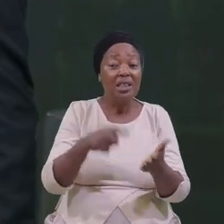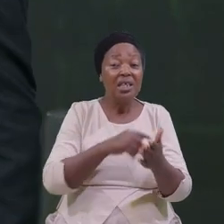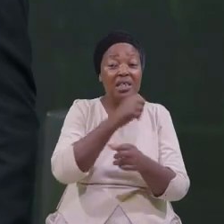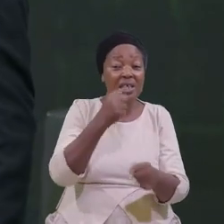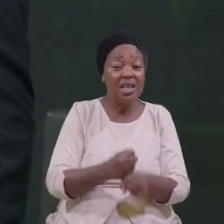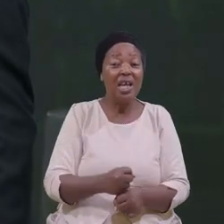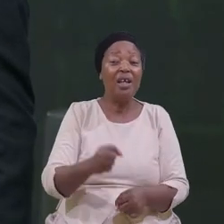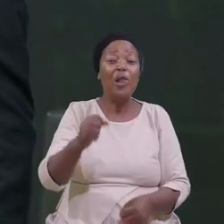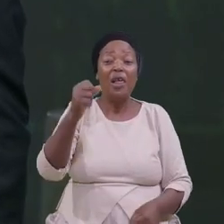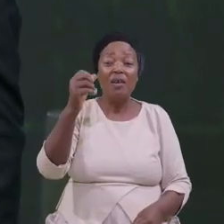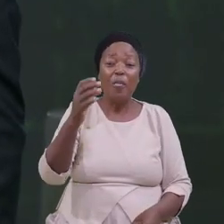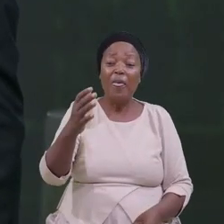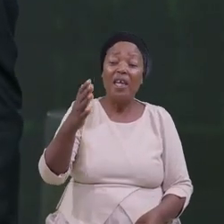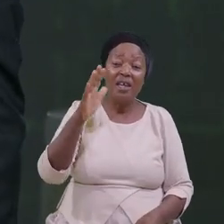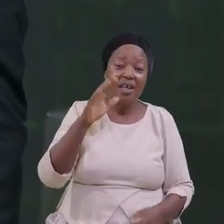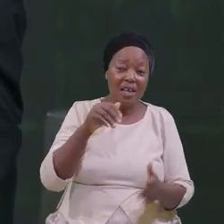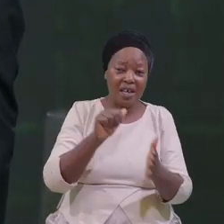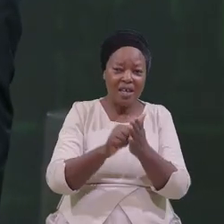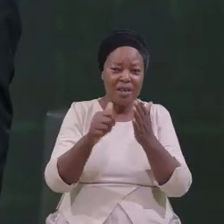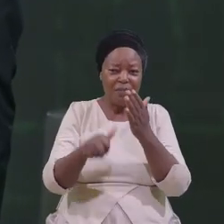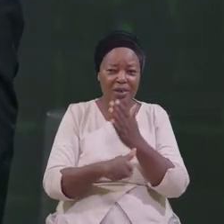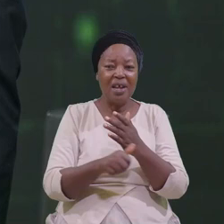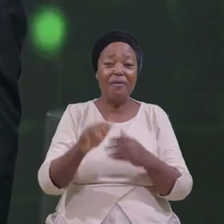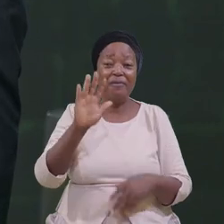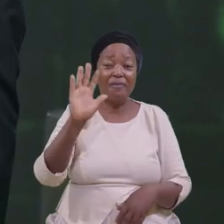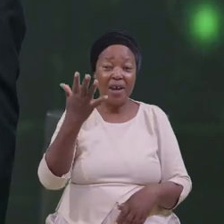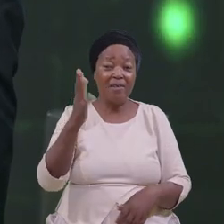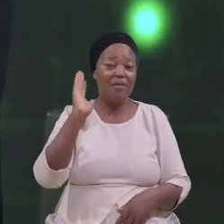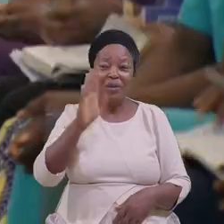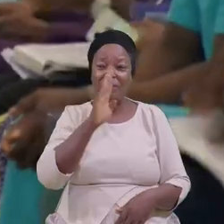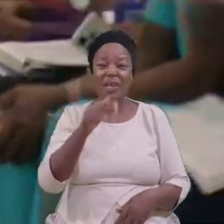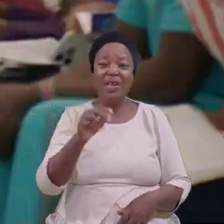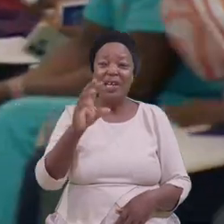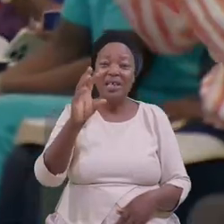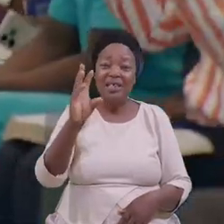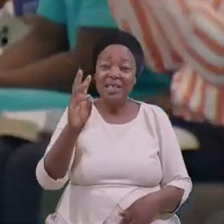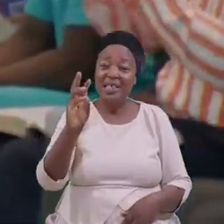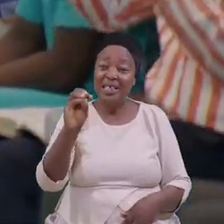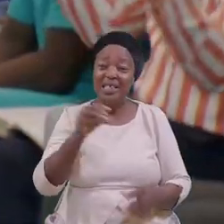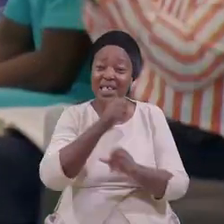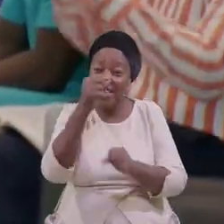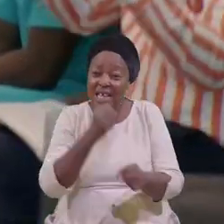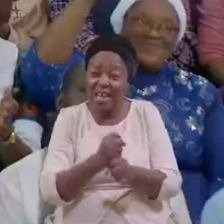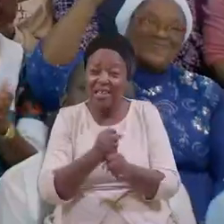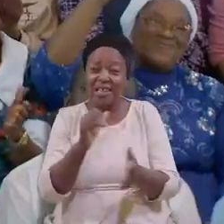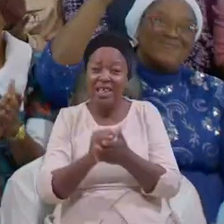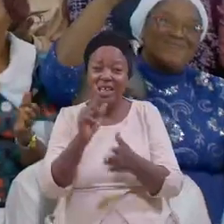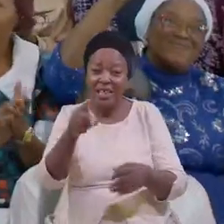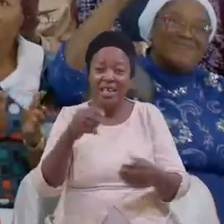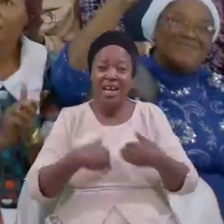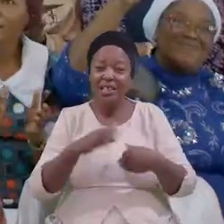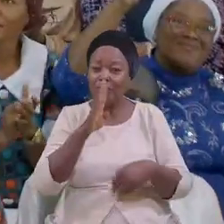the 60th year that I've been in the Lord. And I'm still